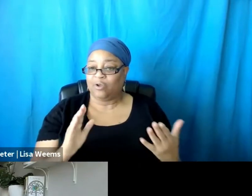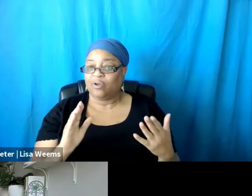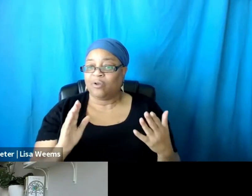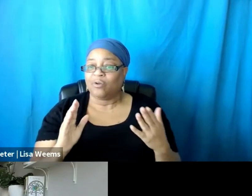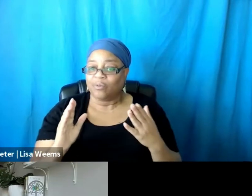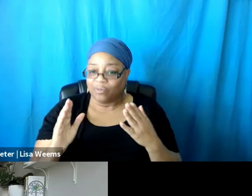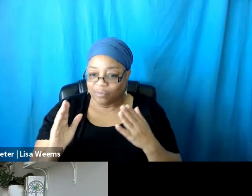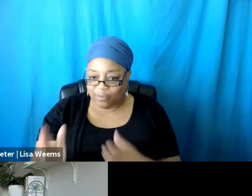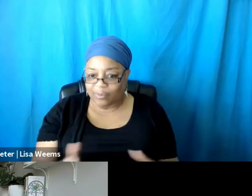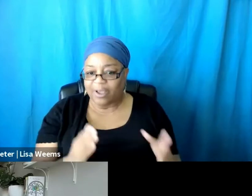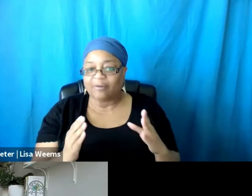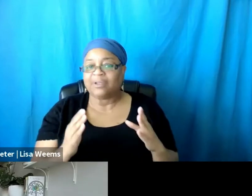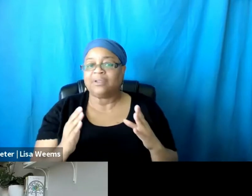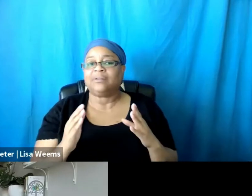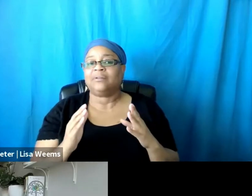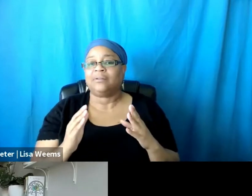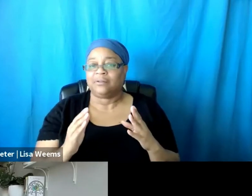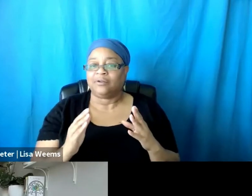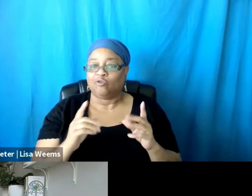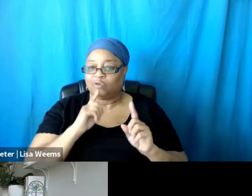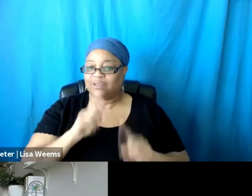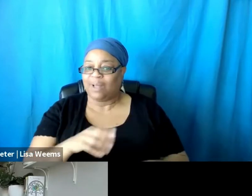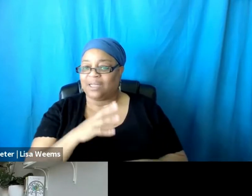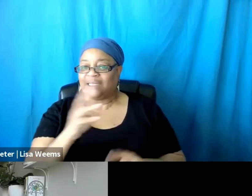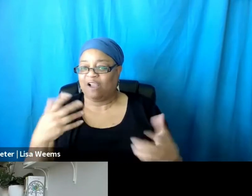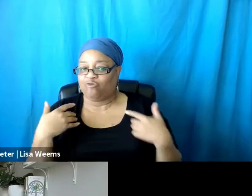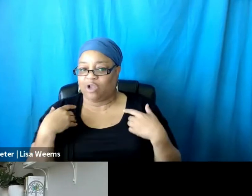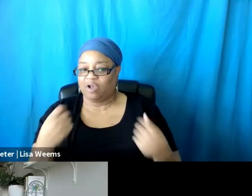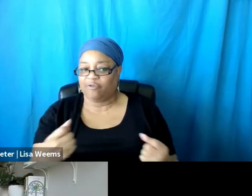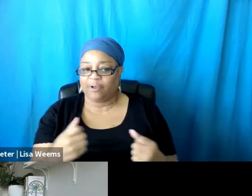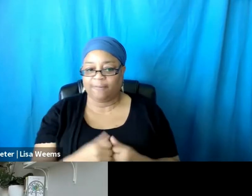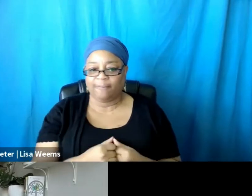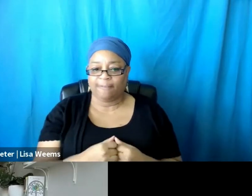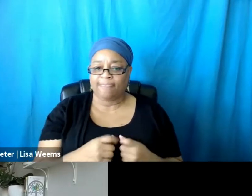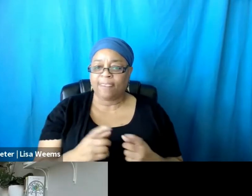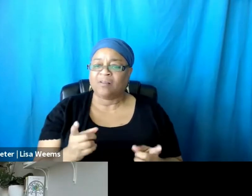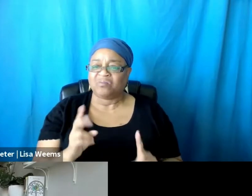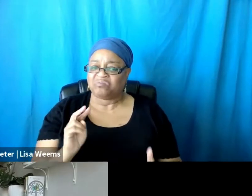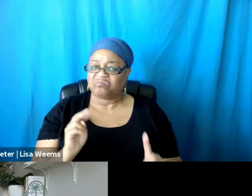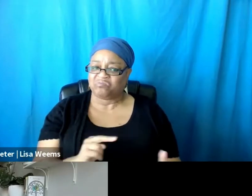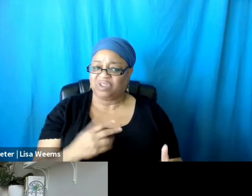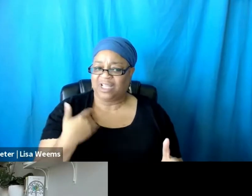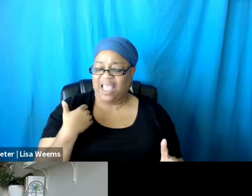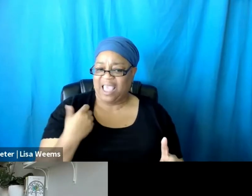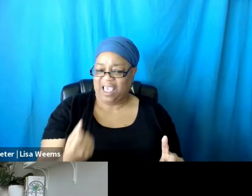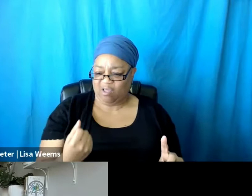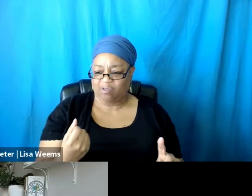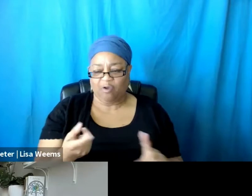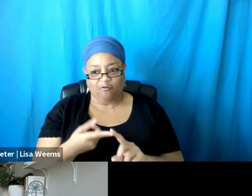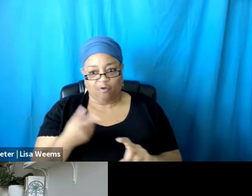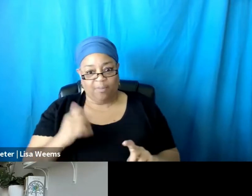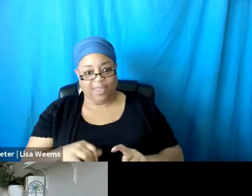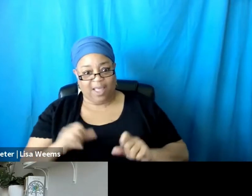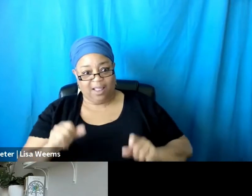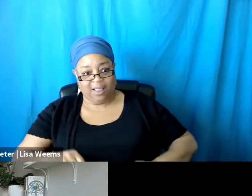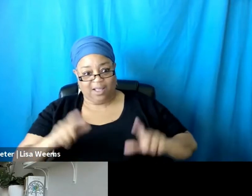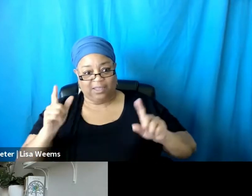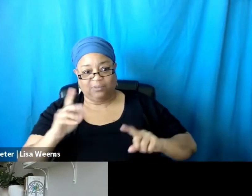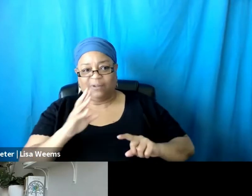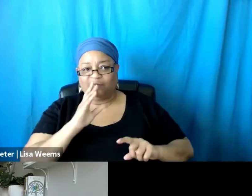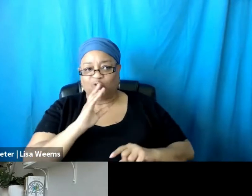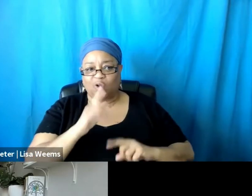recovering. And so pivoting to health a little bit within that lens, wanting to think about the overall ecosystem